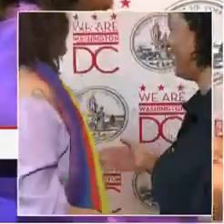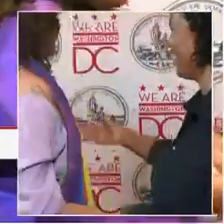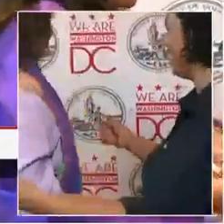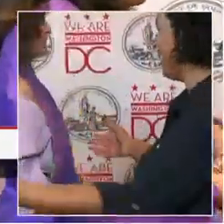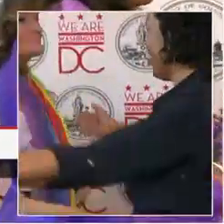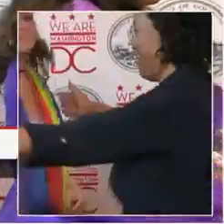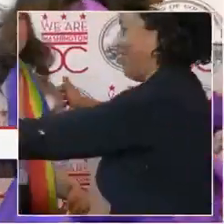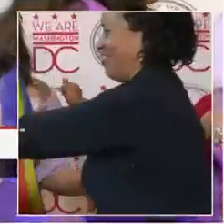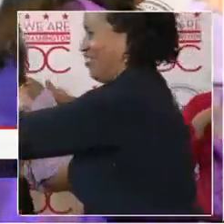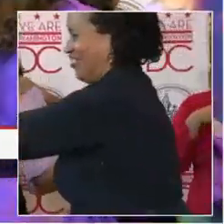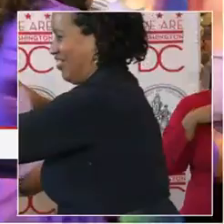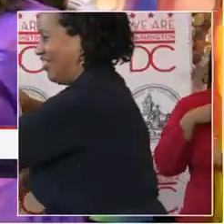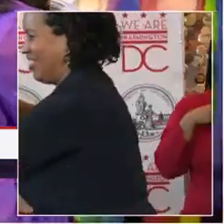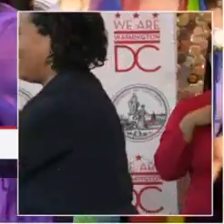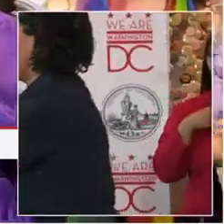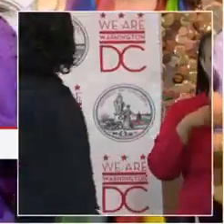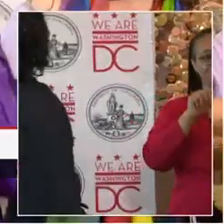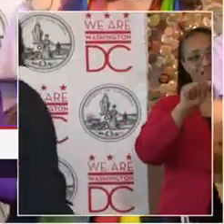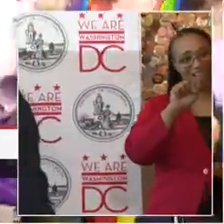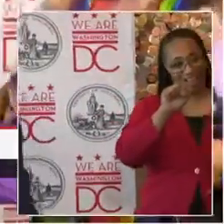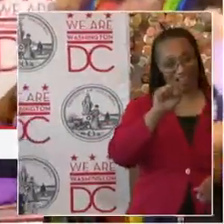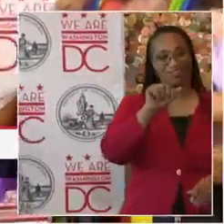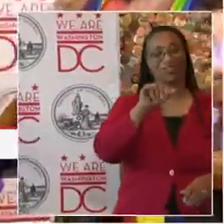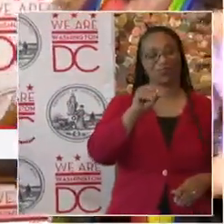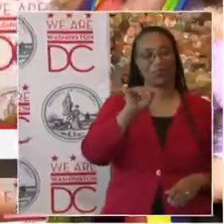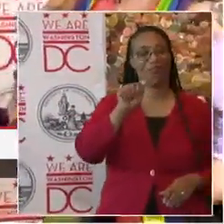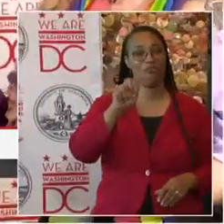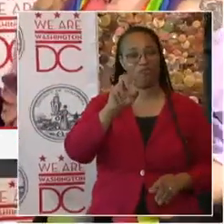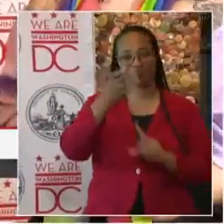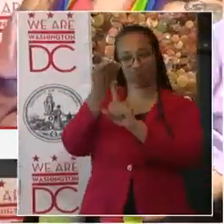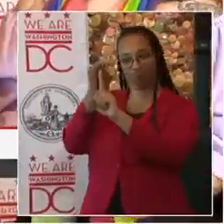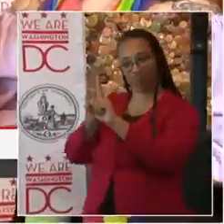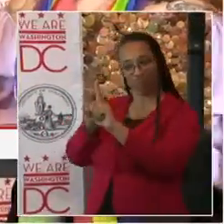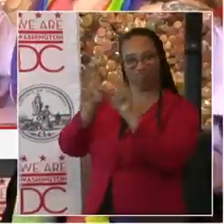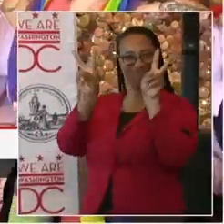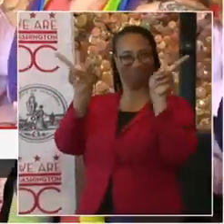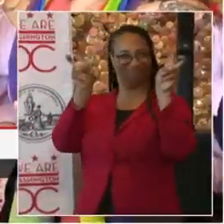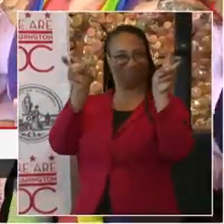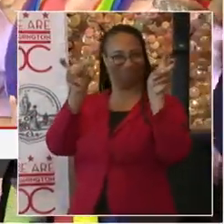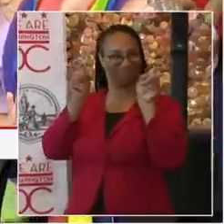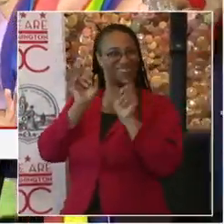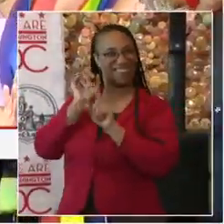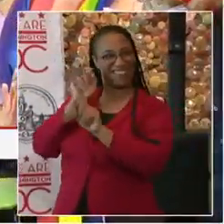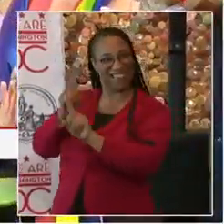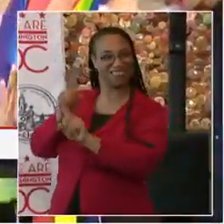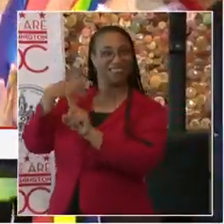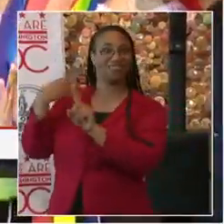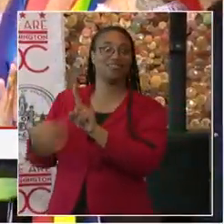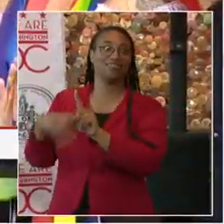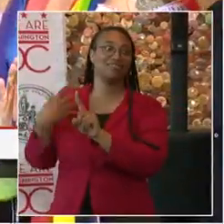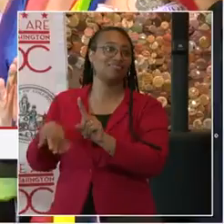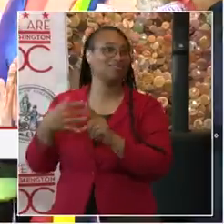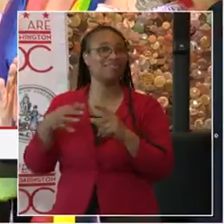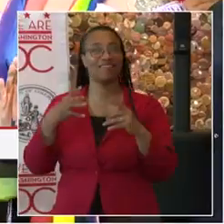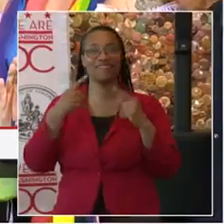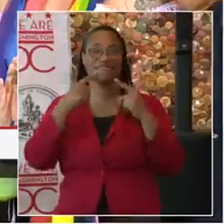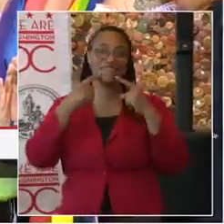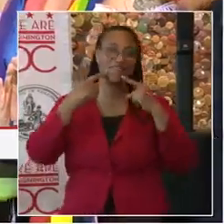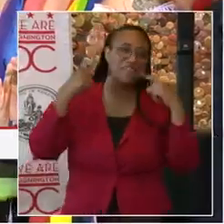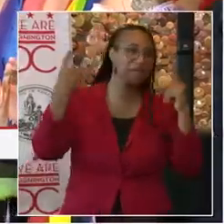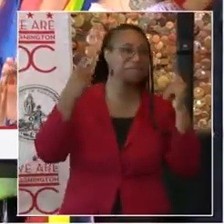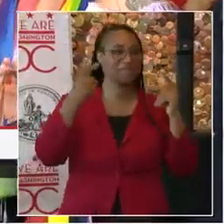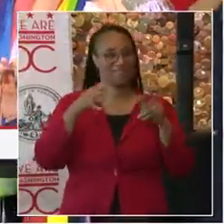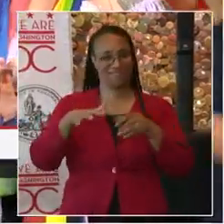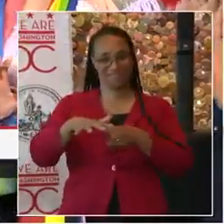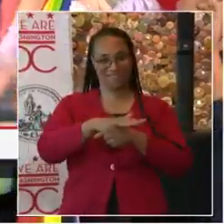LGBTQ bar located in Barracks Row in Washington, D.C. Jo is a well-known figure in the local LGBTQ